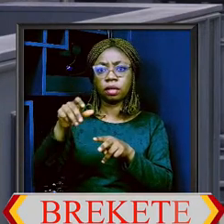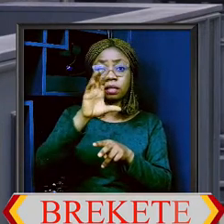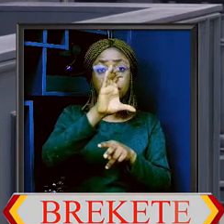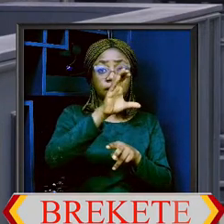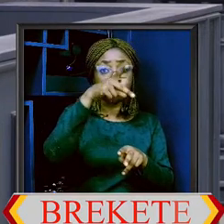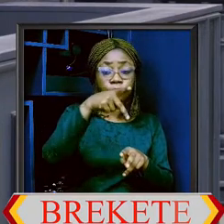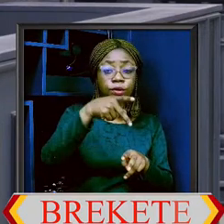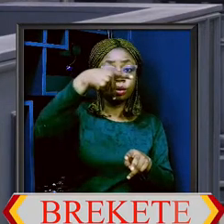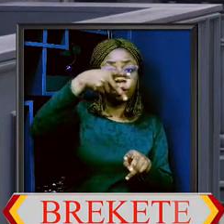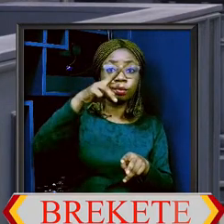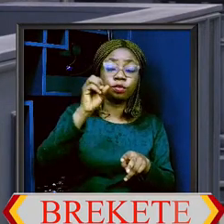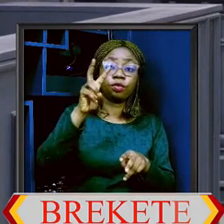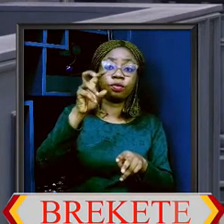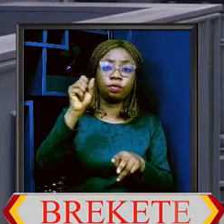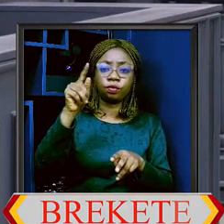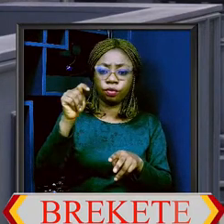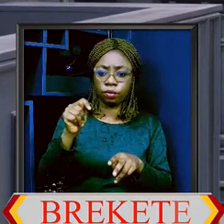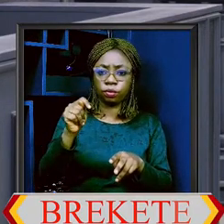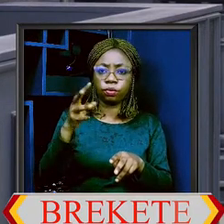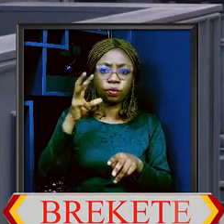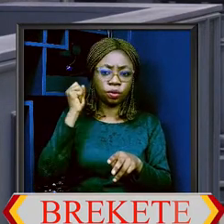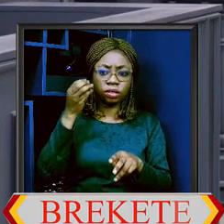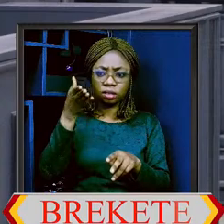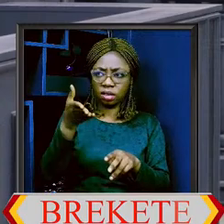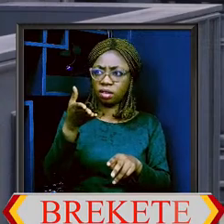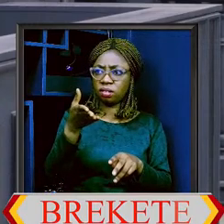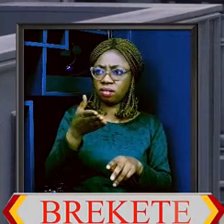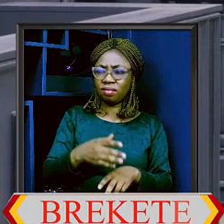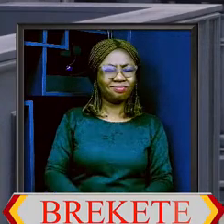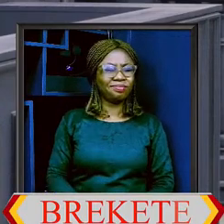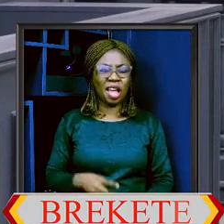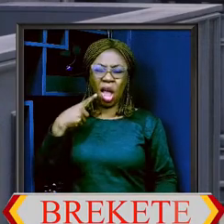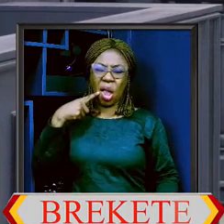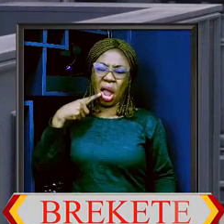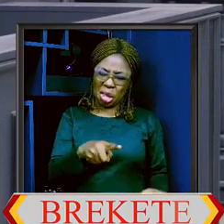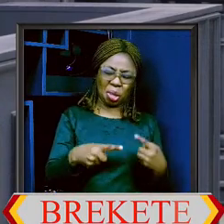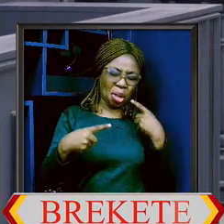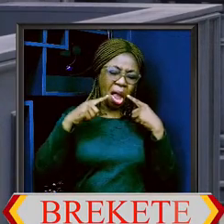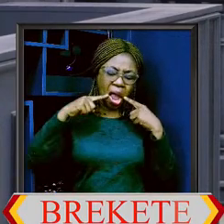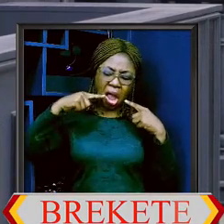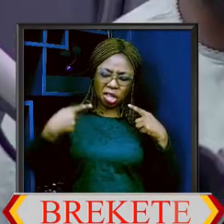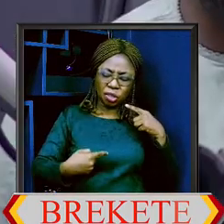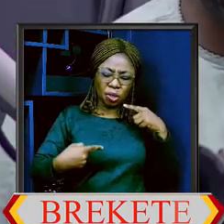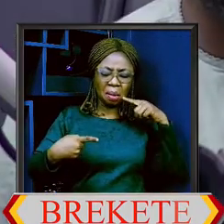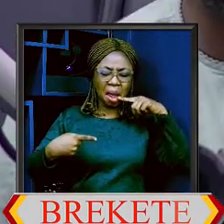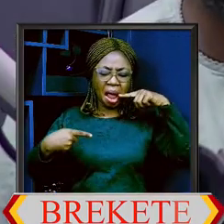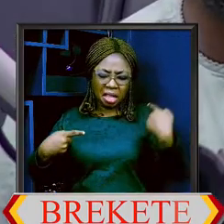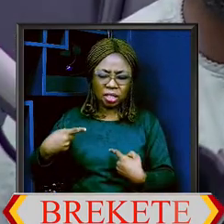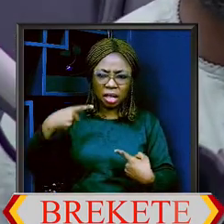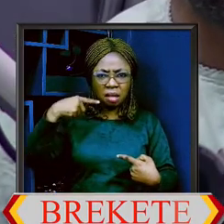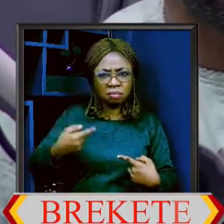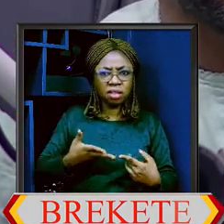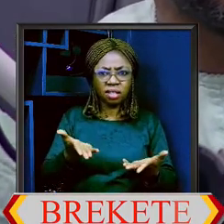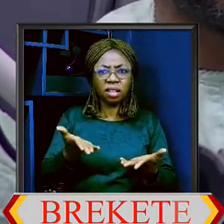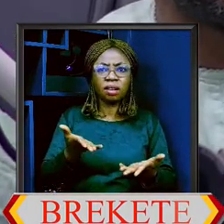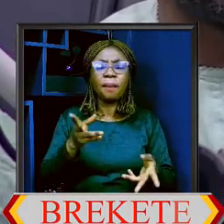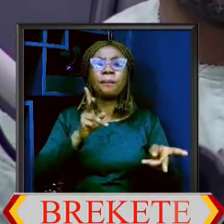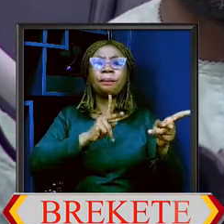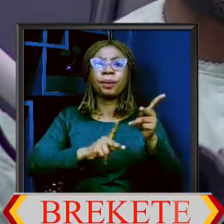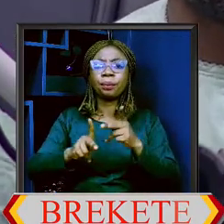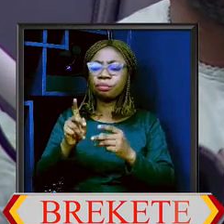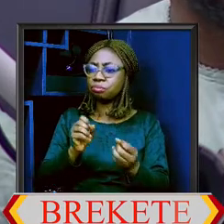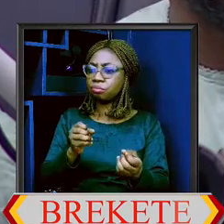mhm he watched me from head to toe insulted you he insulted me in the at the panel in the presence